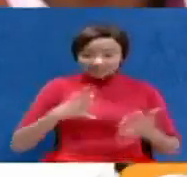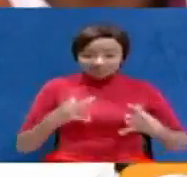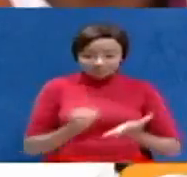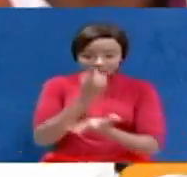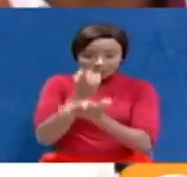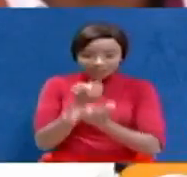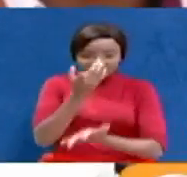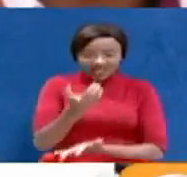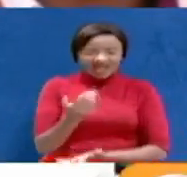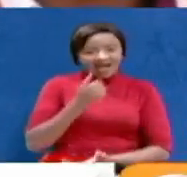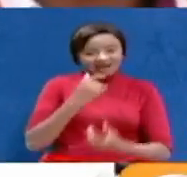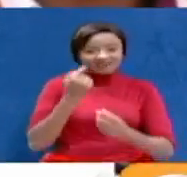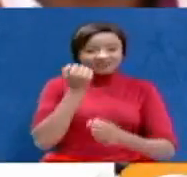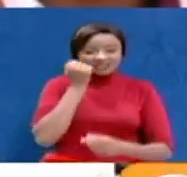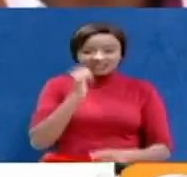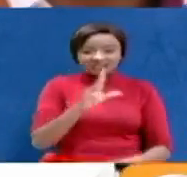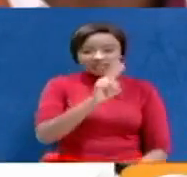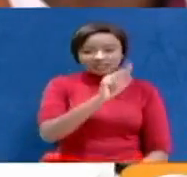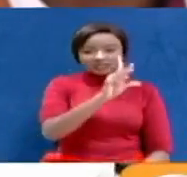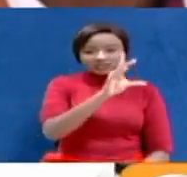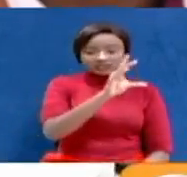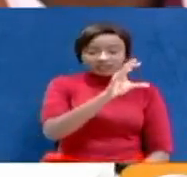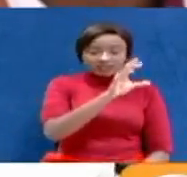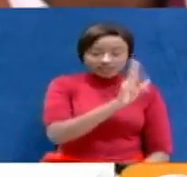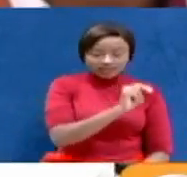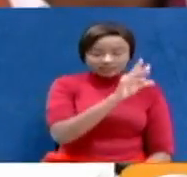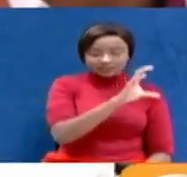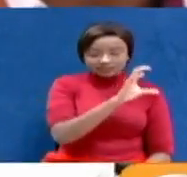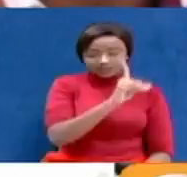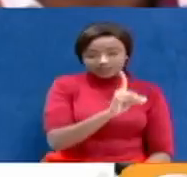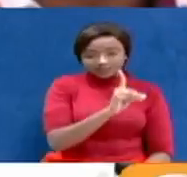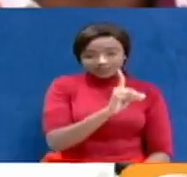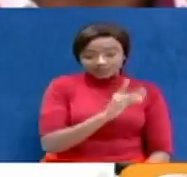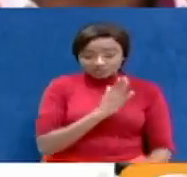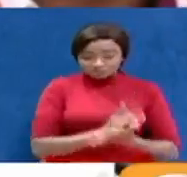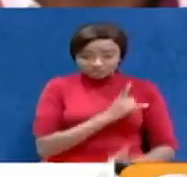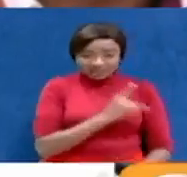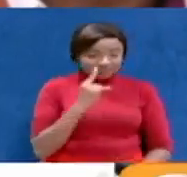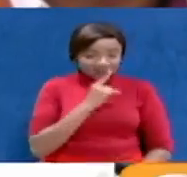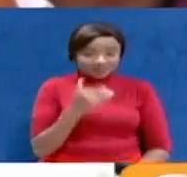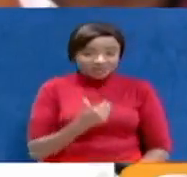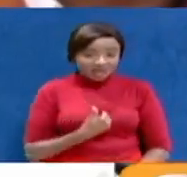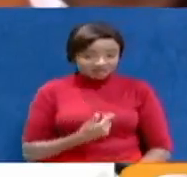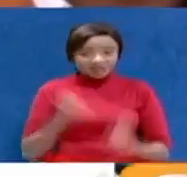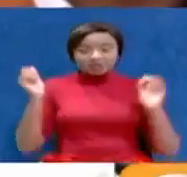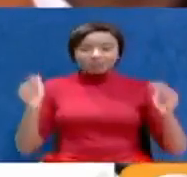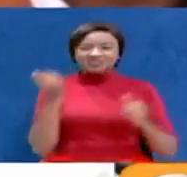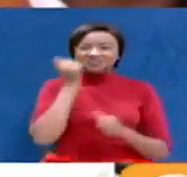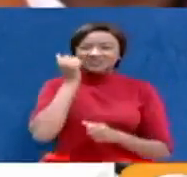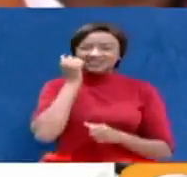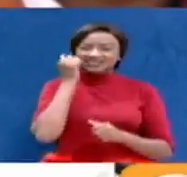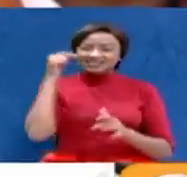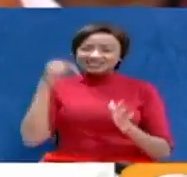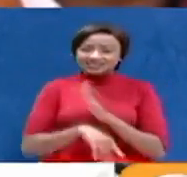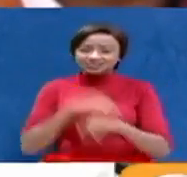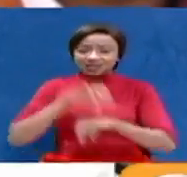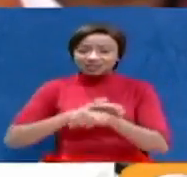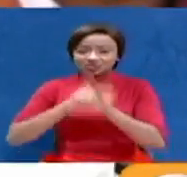Kenya. Persons living with NCDs are more at risk of becoming severely ill with coronavirus